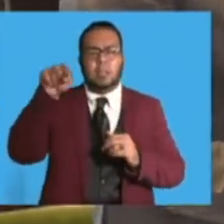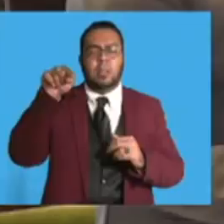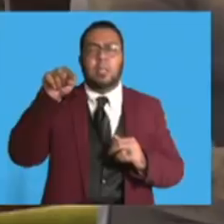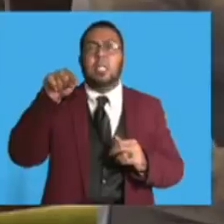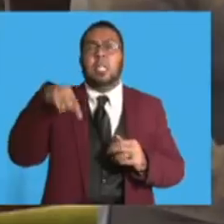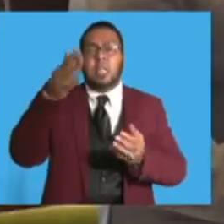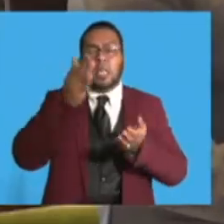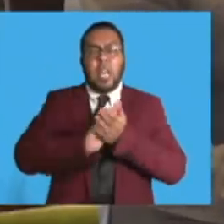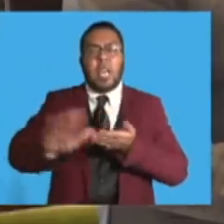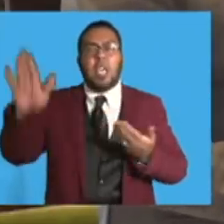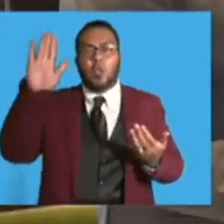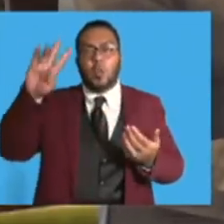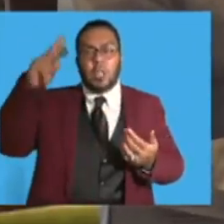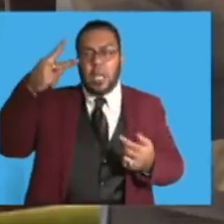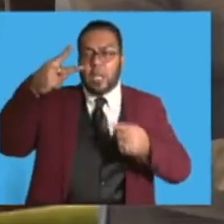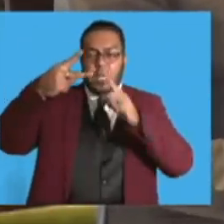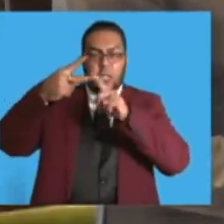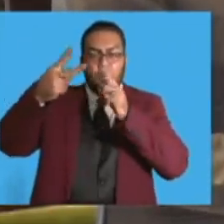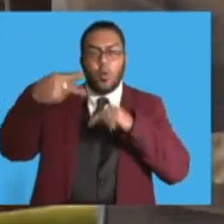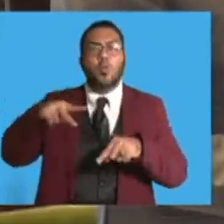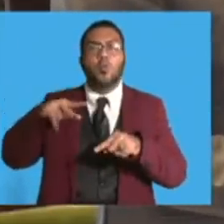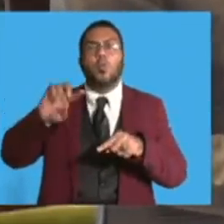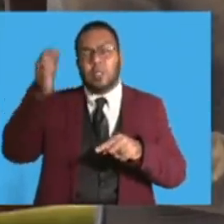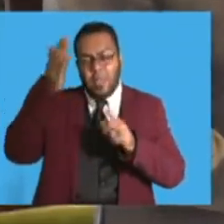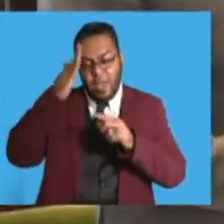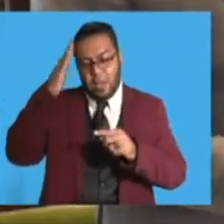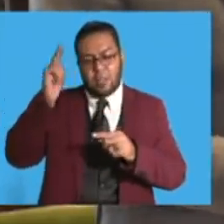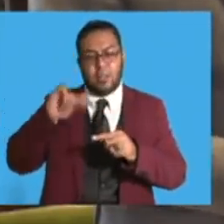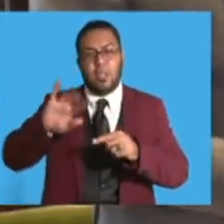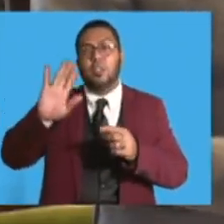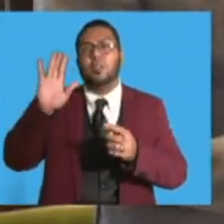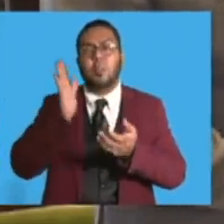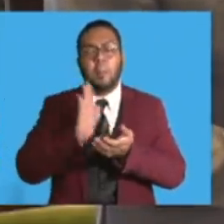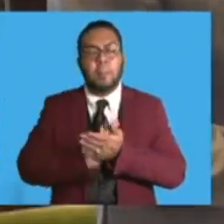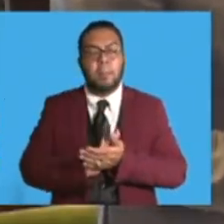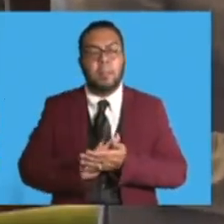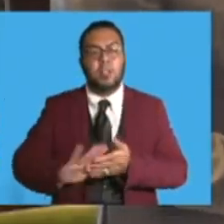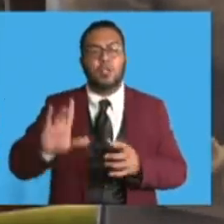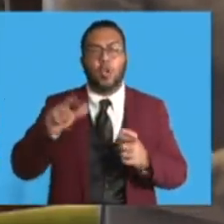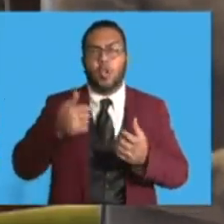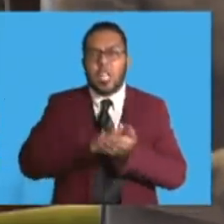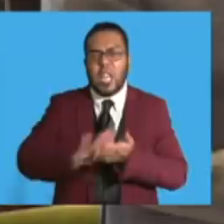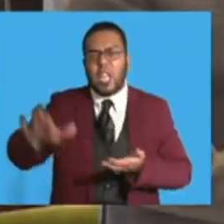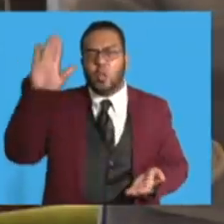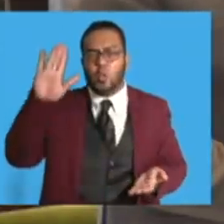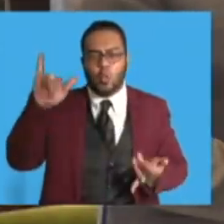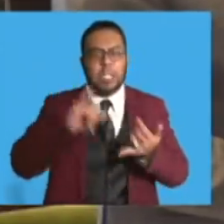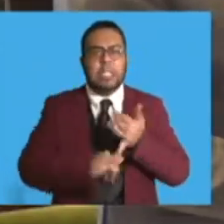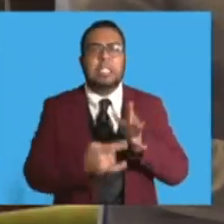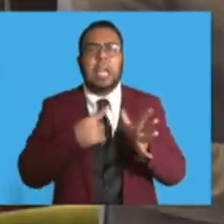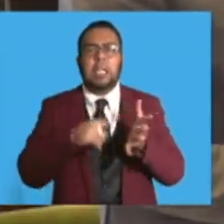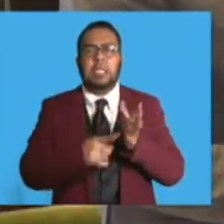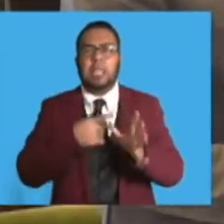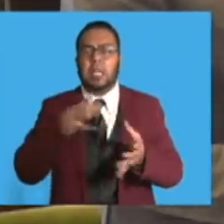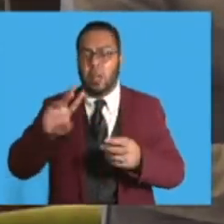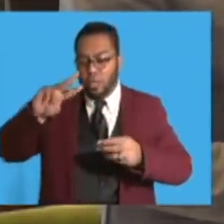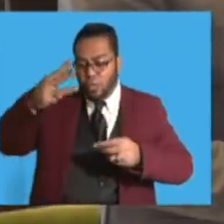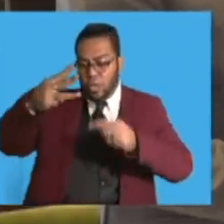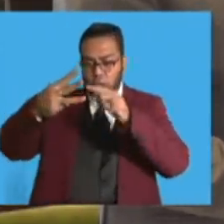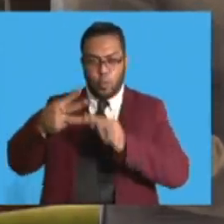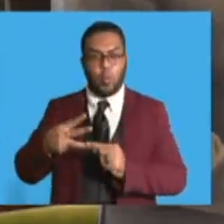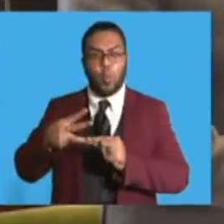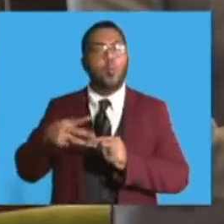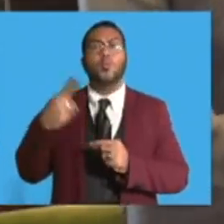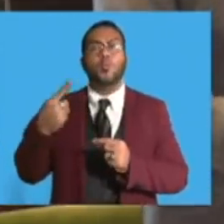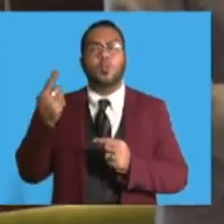Satan. The second, the executive, who is the head? Chaudhry, he is a Hindu, Satan. The third, security, who